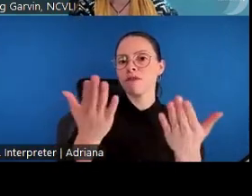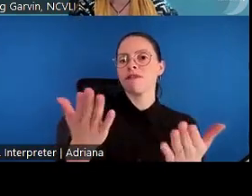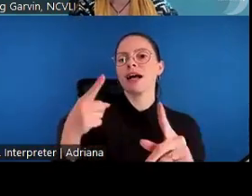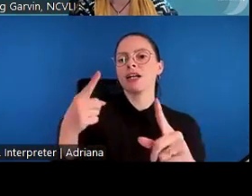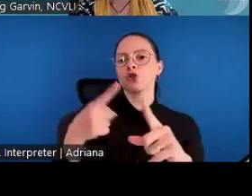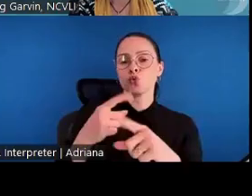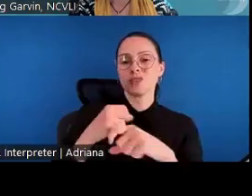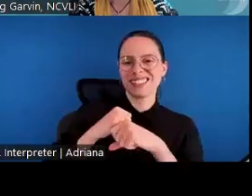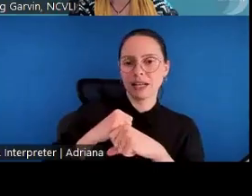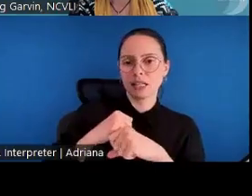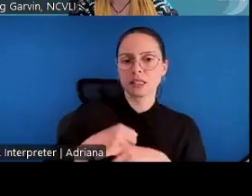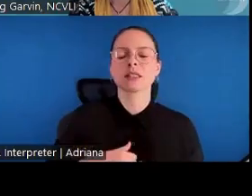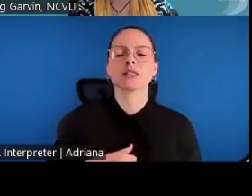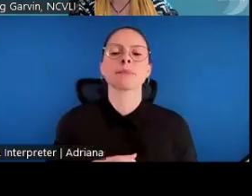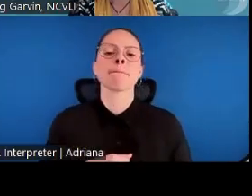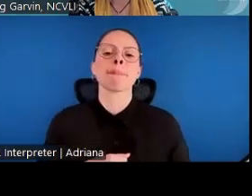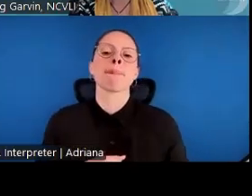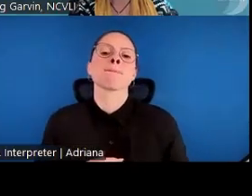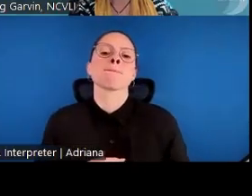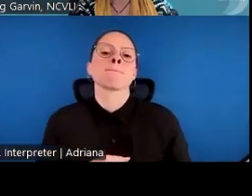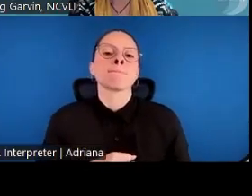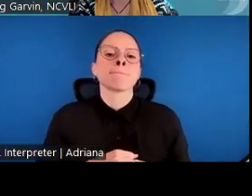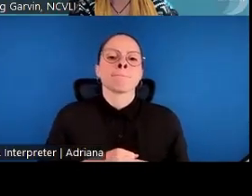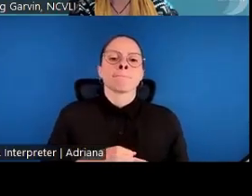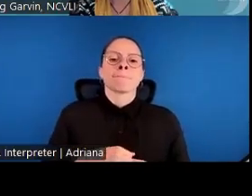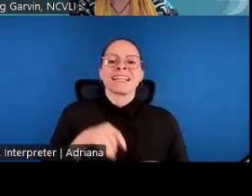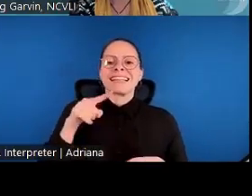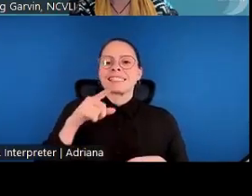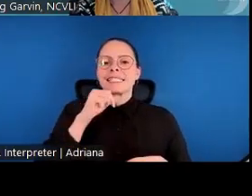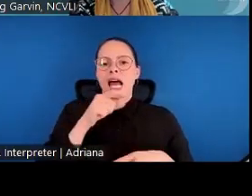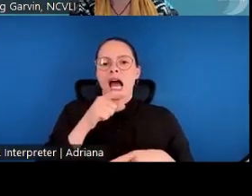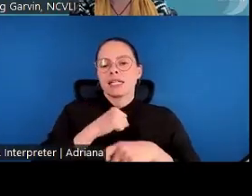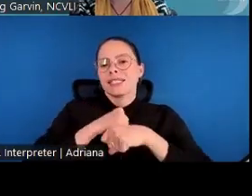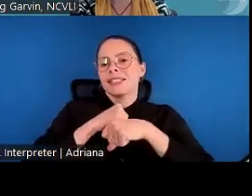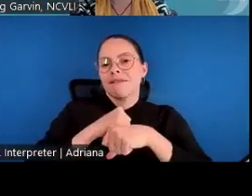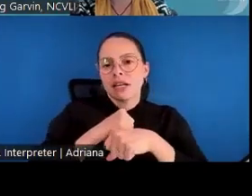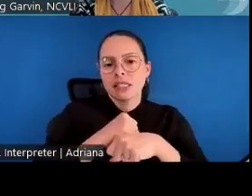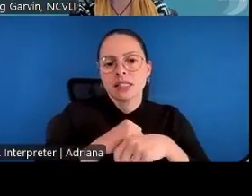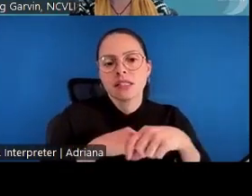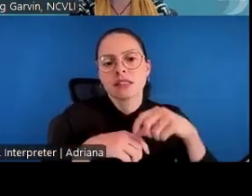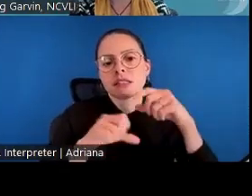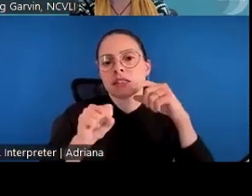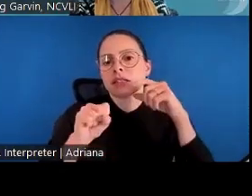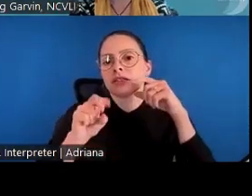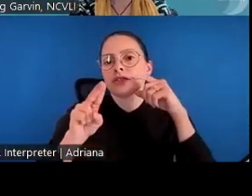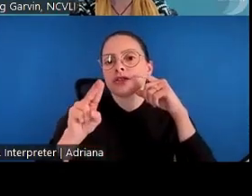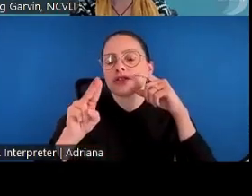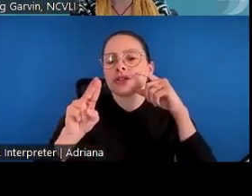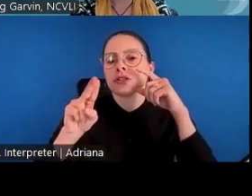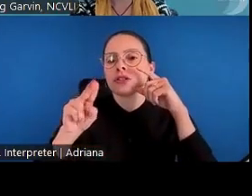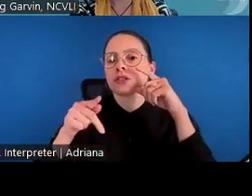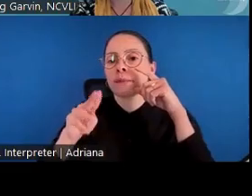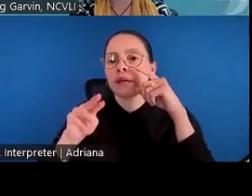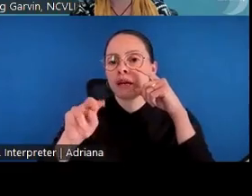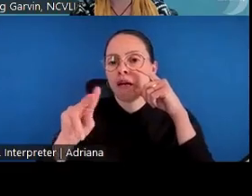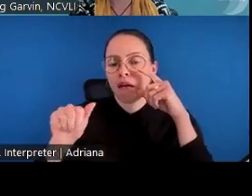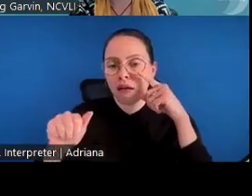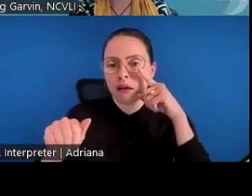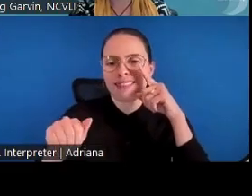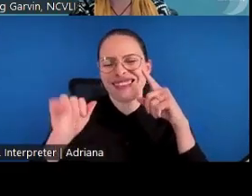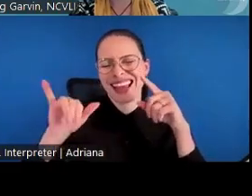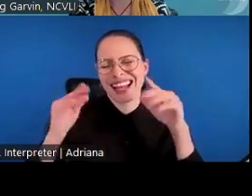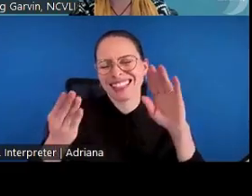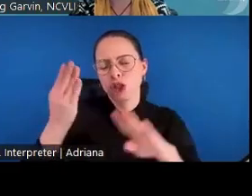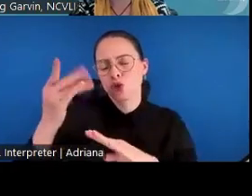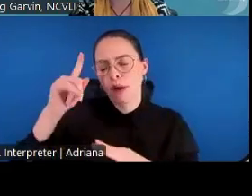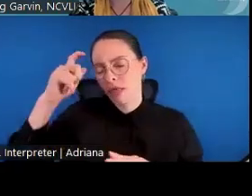these slides, so it's not a defense subpoena. There is no such thing as a defense subpoena. Subpoenas are issued by the government. At the request of a defense, they